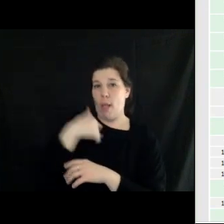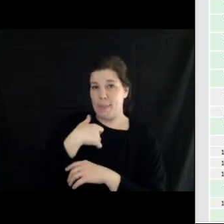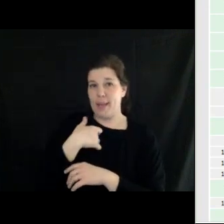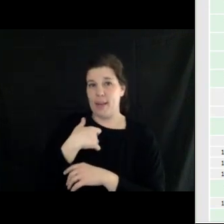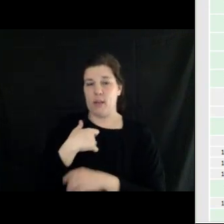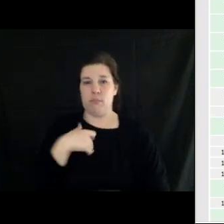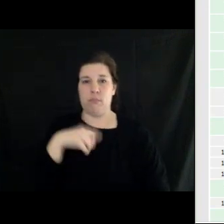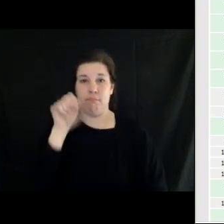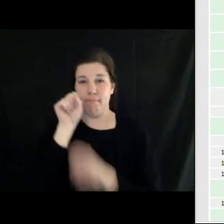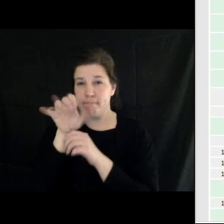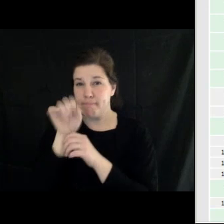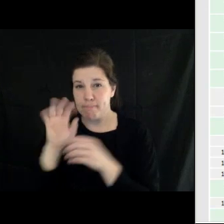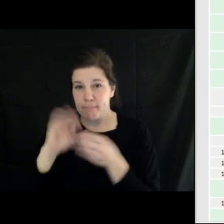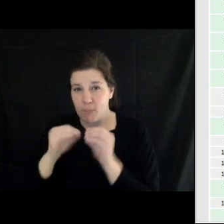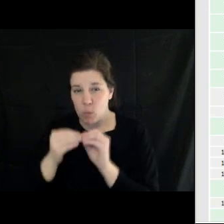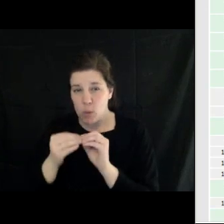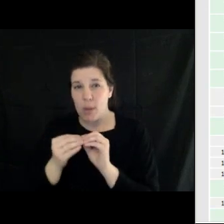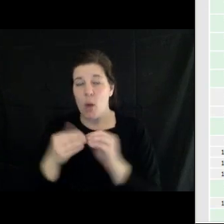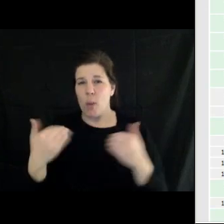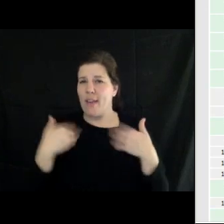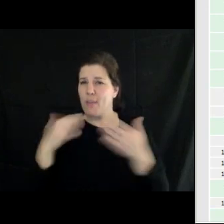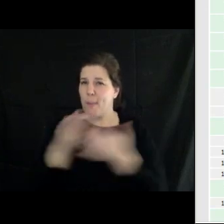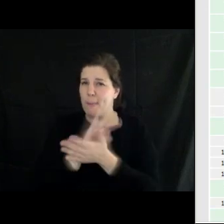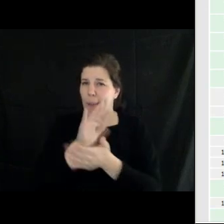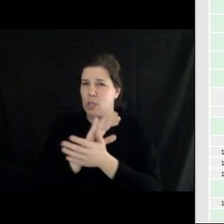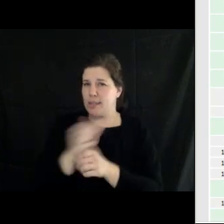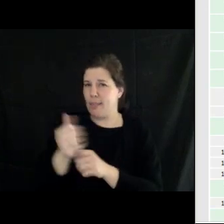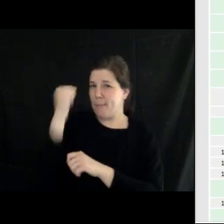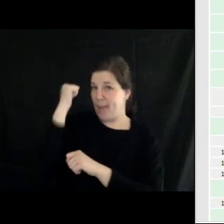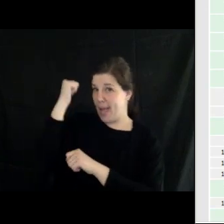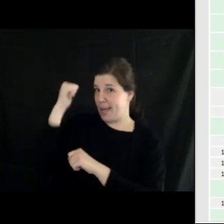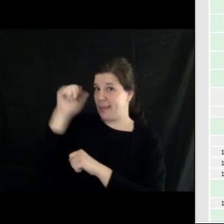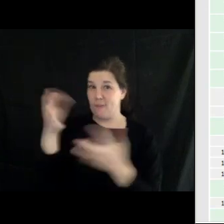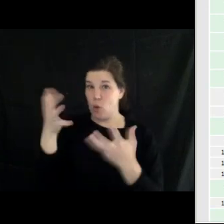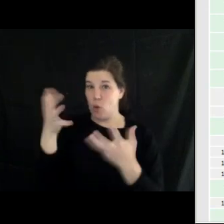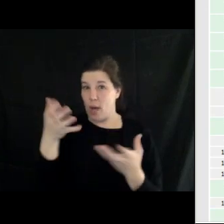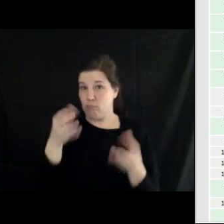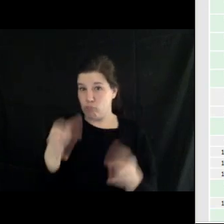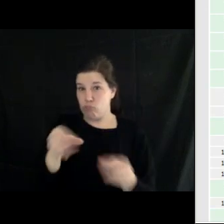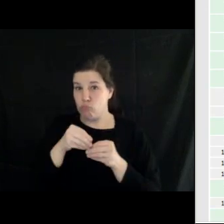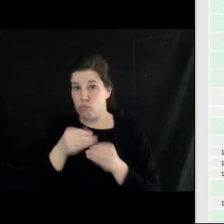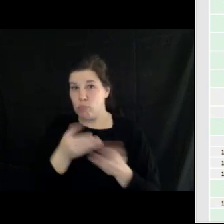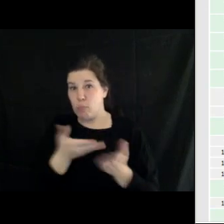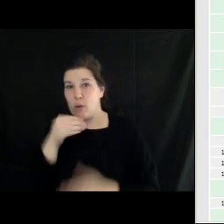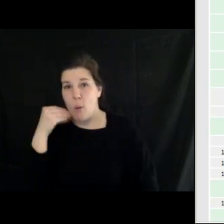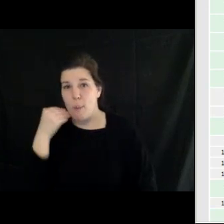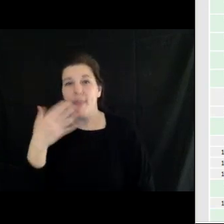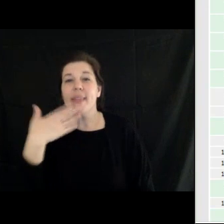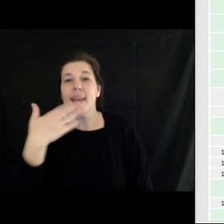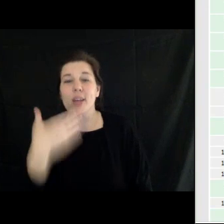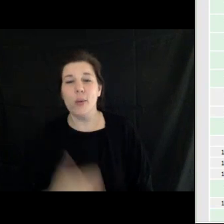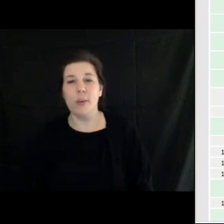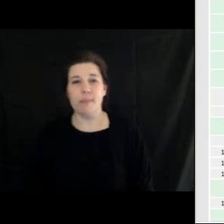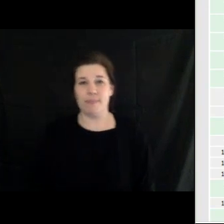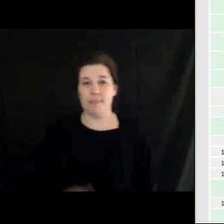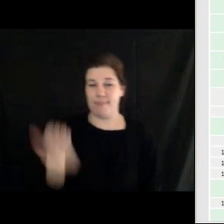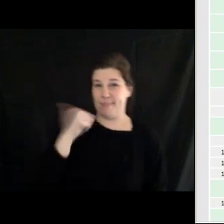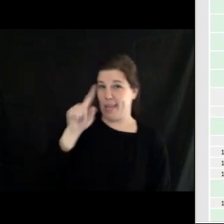561-742-6014. And we do have some flyers in the back for those who may be interested. Thank you, Mayor. Thank you. Any questions from the members of the